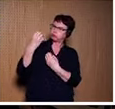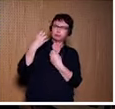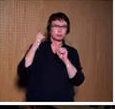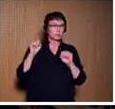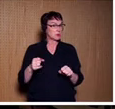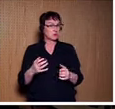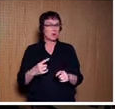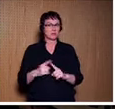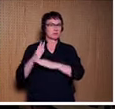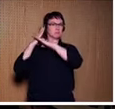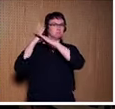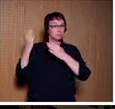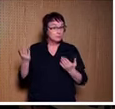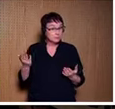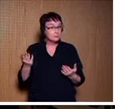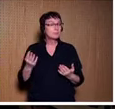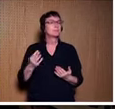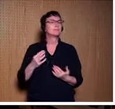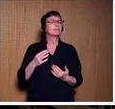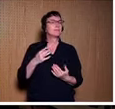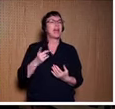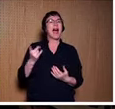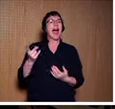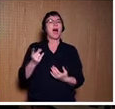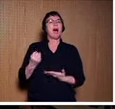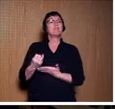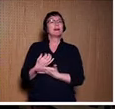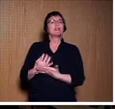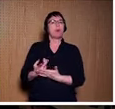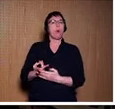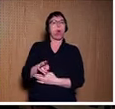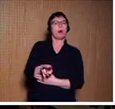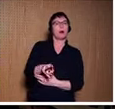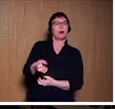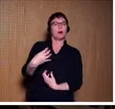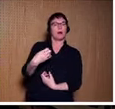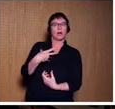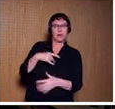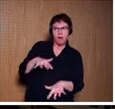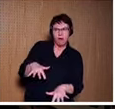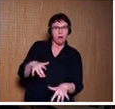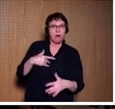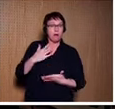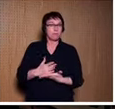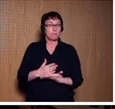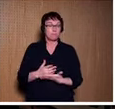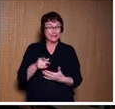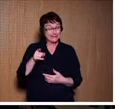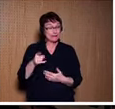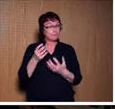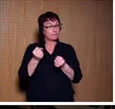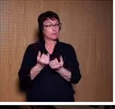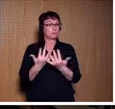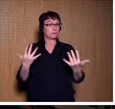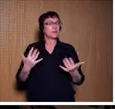risk, because disinformation and misinformation happen on public domain. Julia, I would love to hear